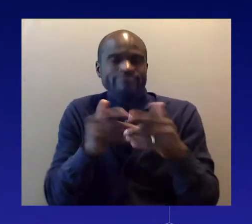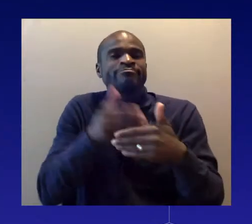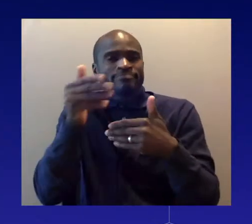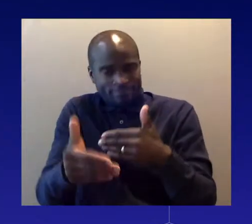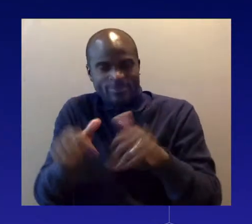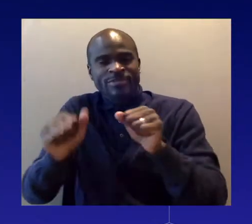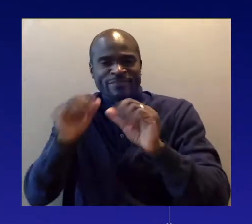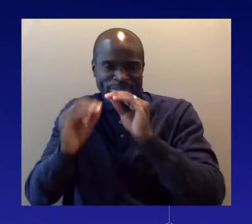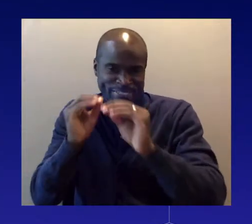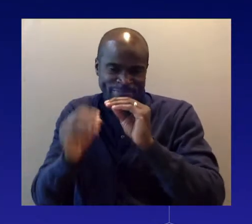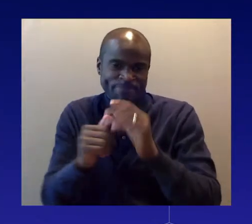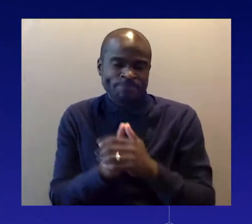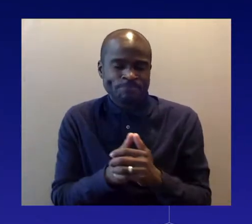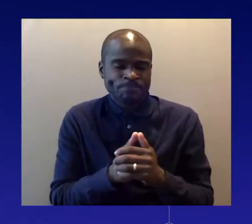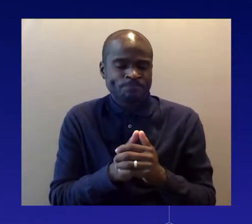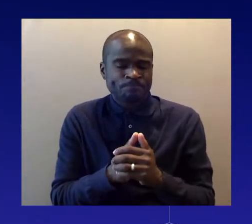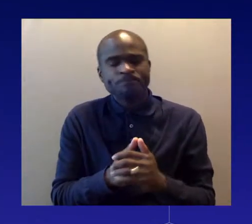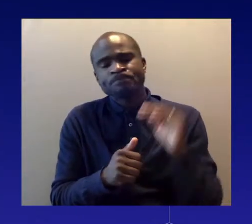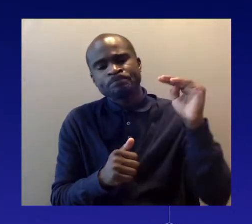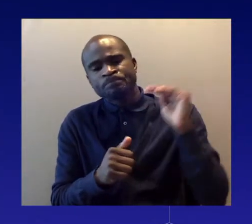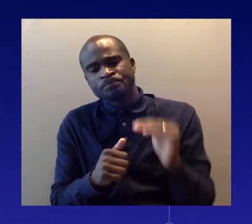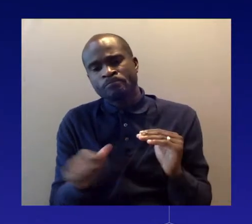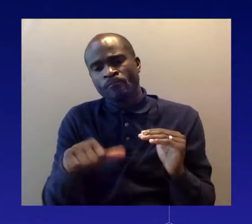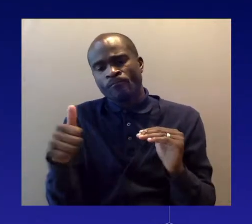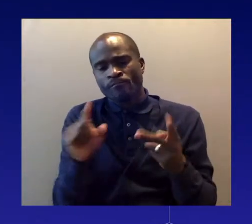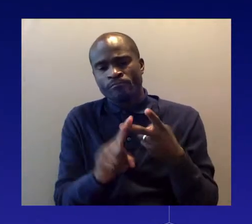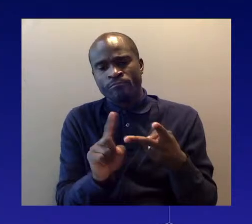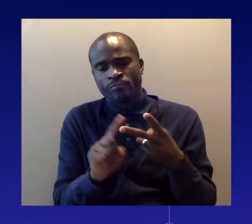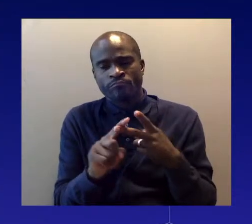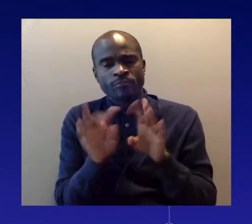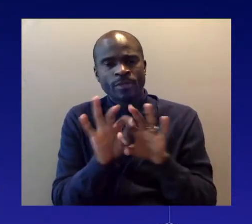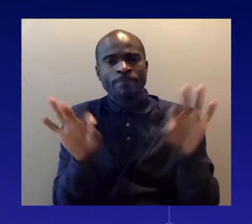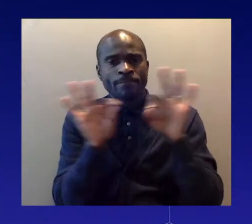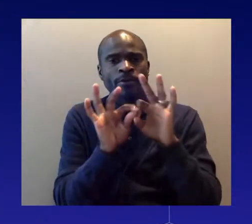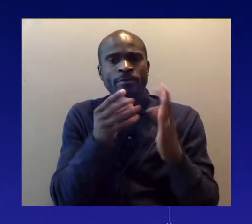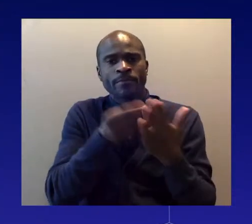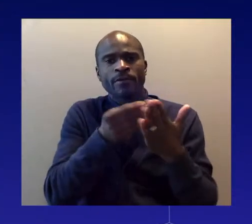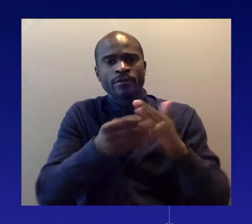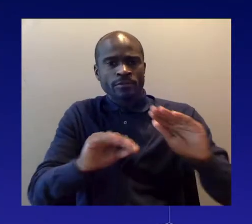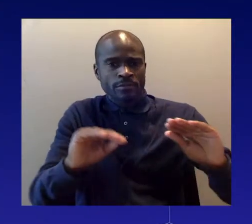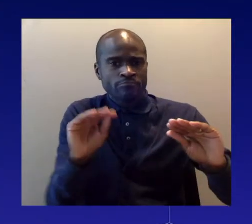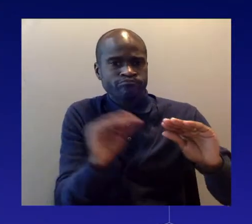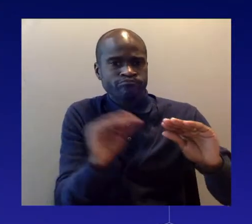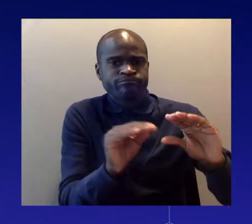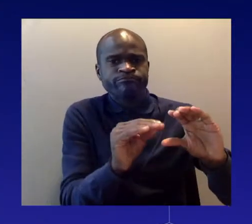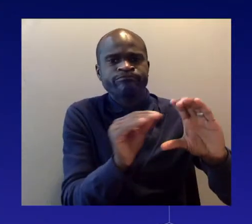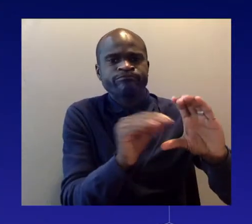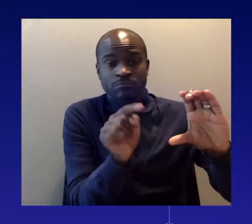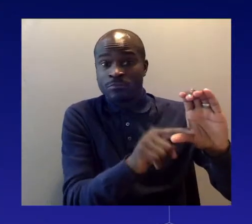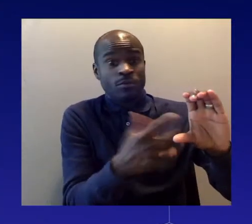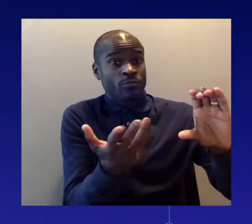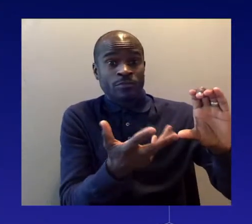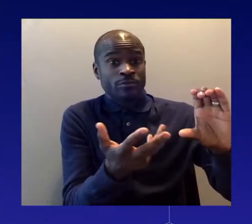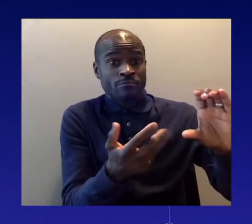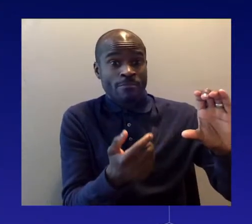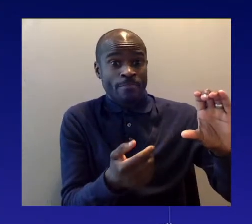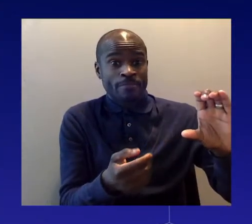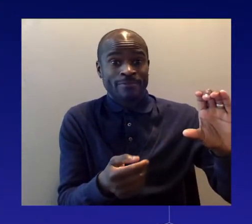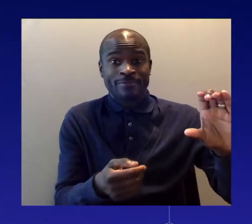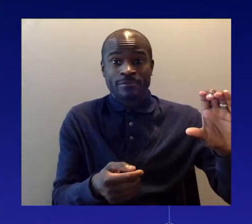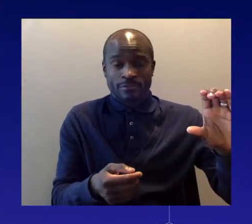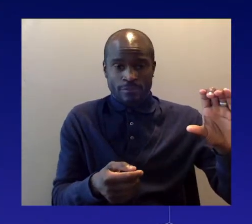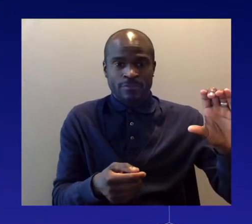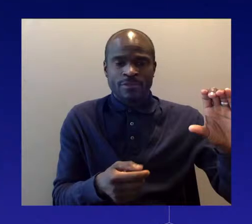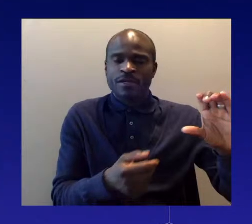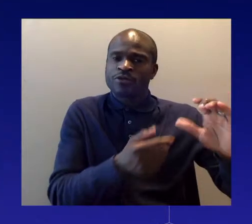point, is the idea of making investment in life-changing, life-saving